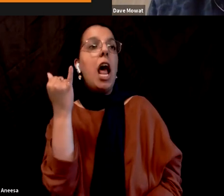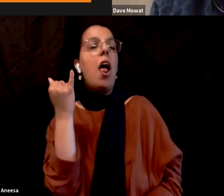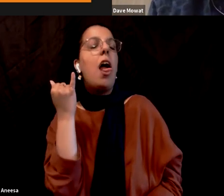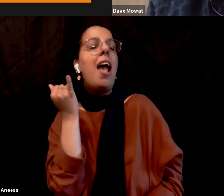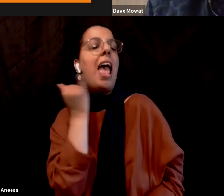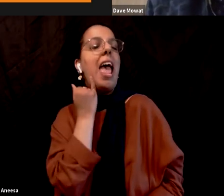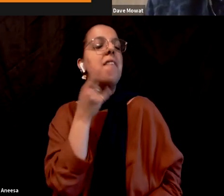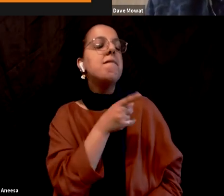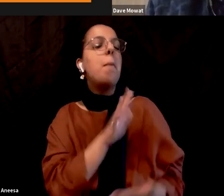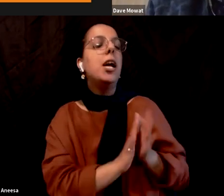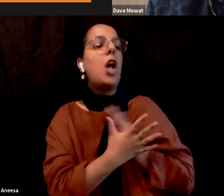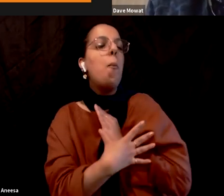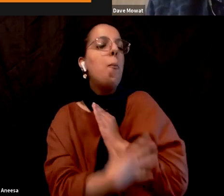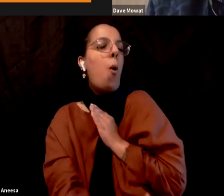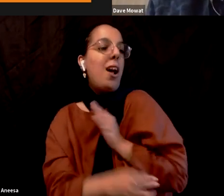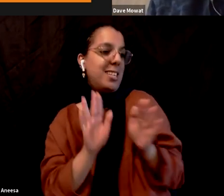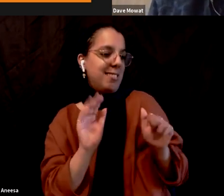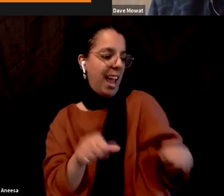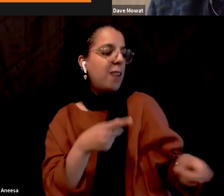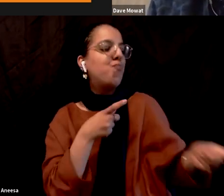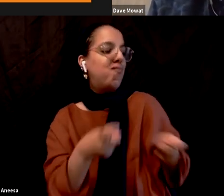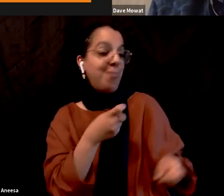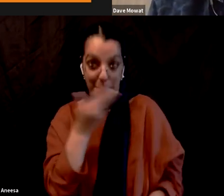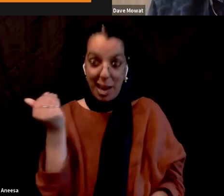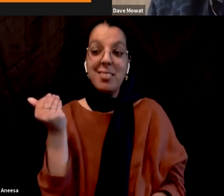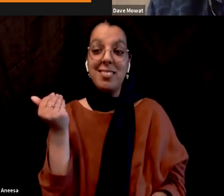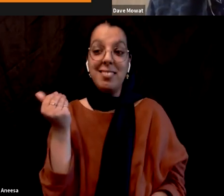What better way to conquer a people